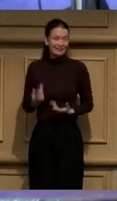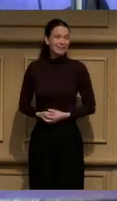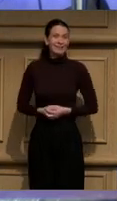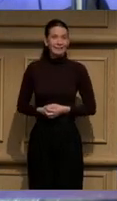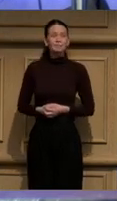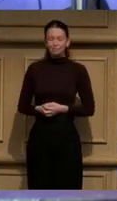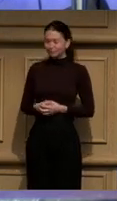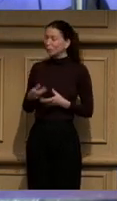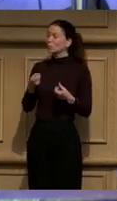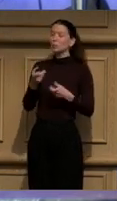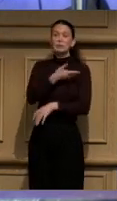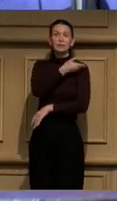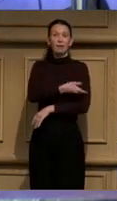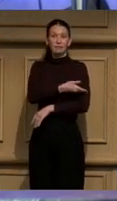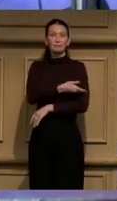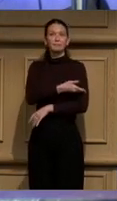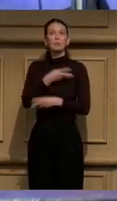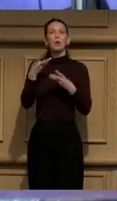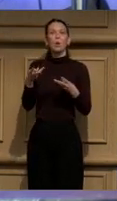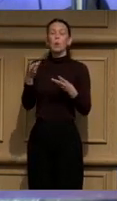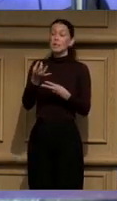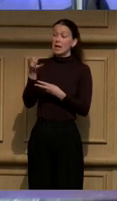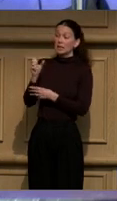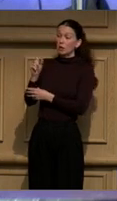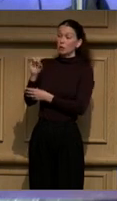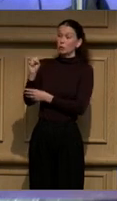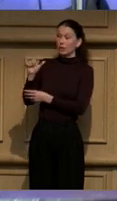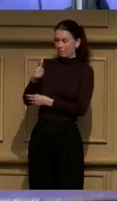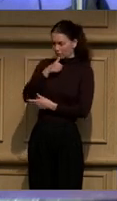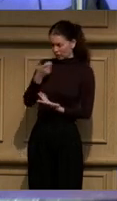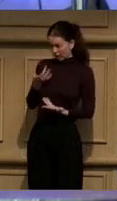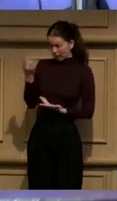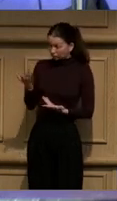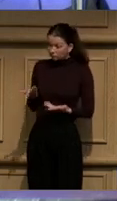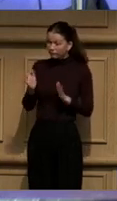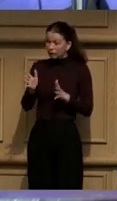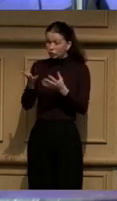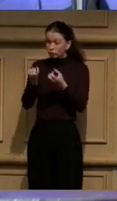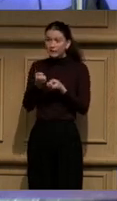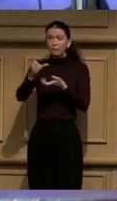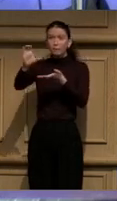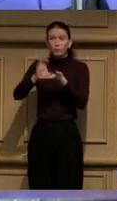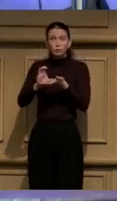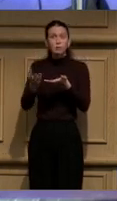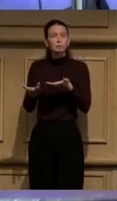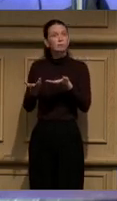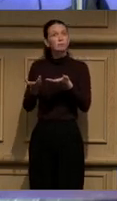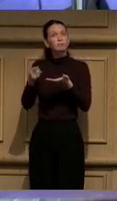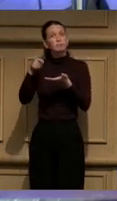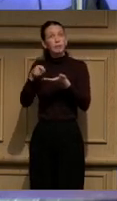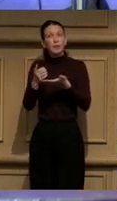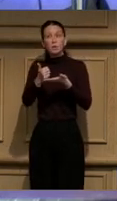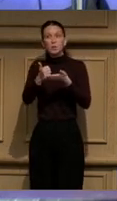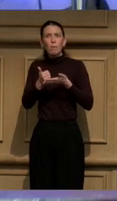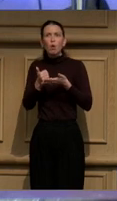As we kick off, I wanted to ask you, Atoosa, first, if receiving the bursary facilitated any